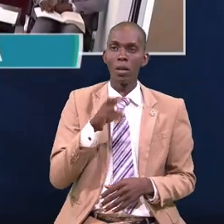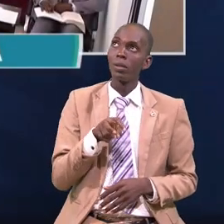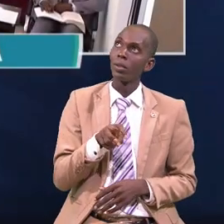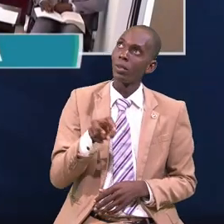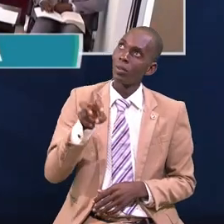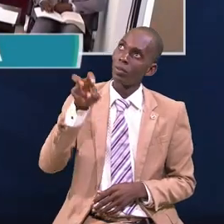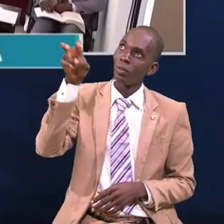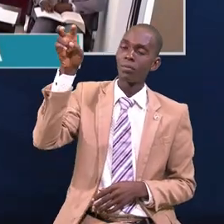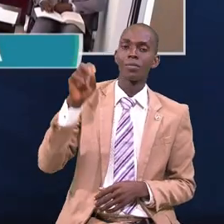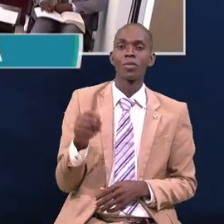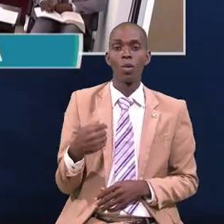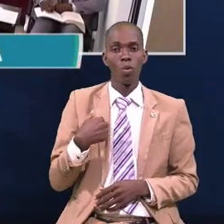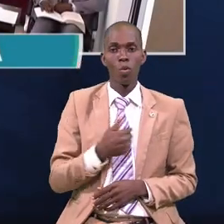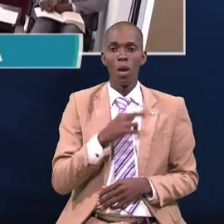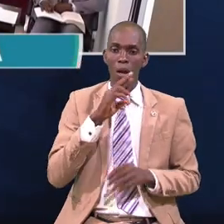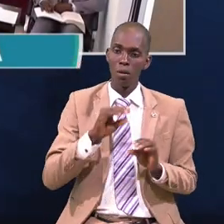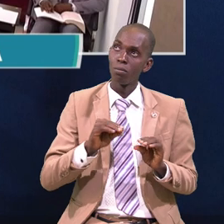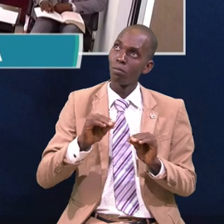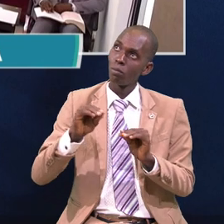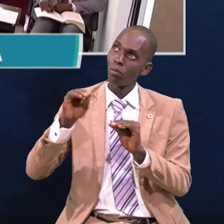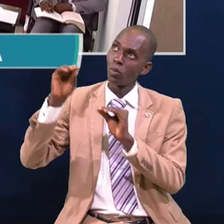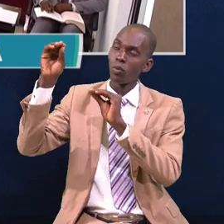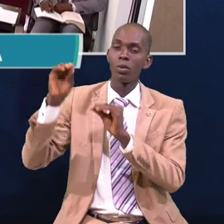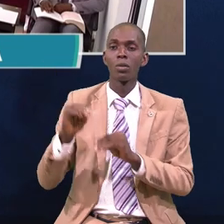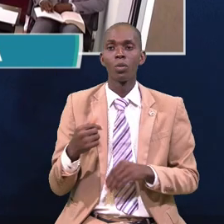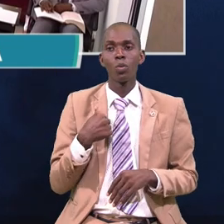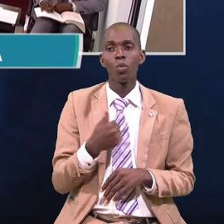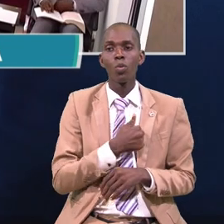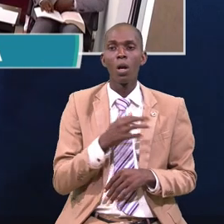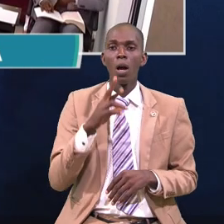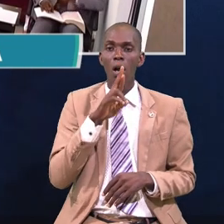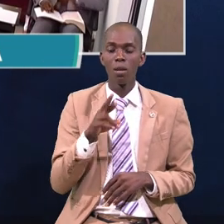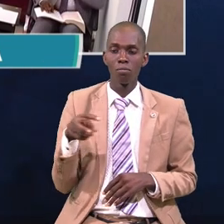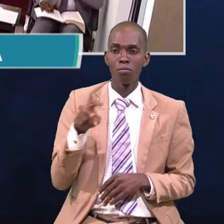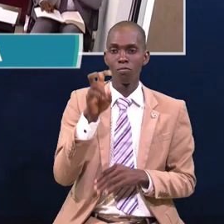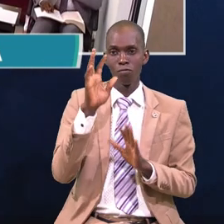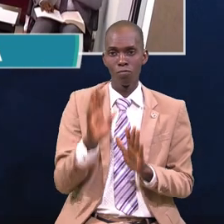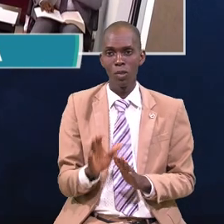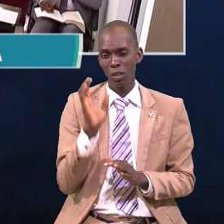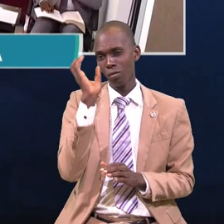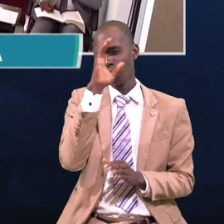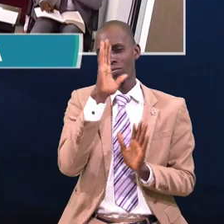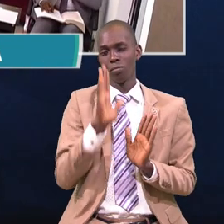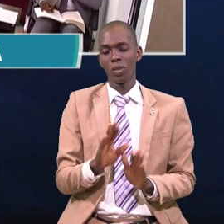We are moving on. We are pilgrims and strangers in the world.